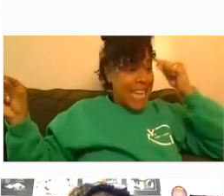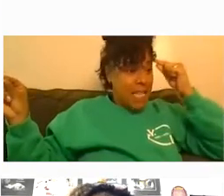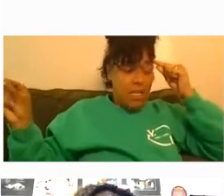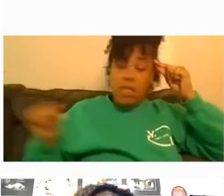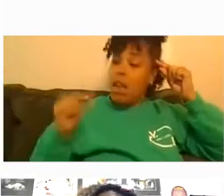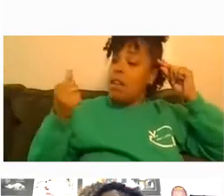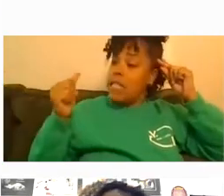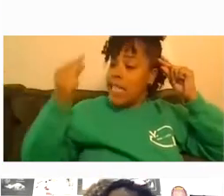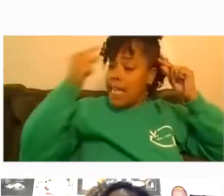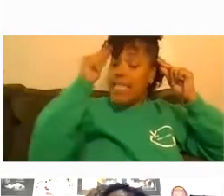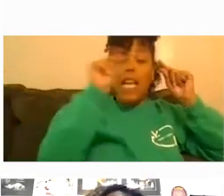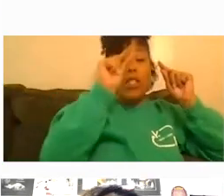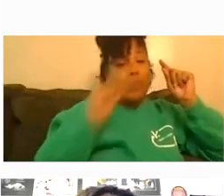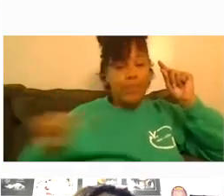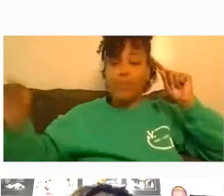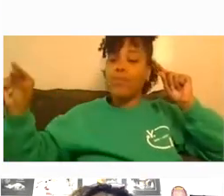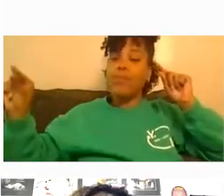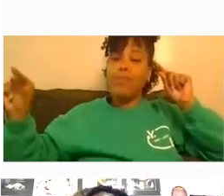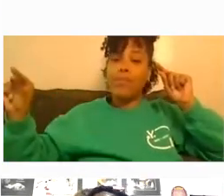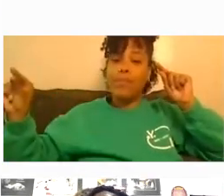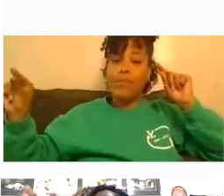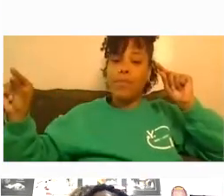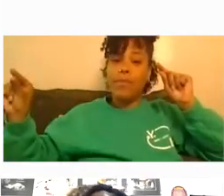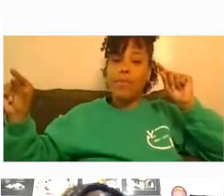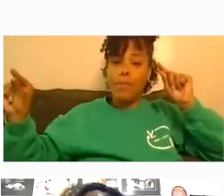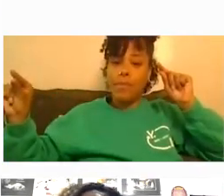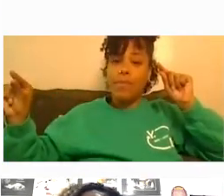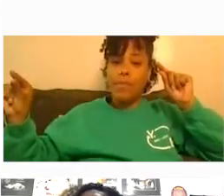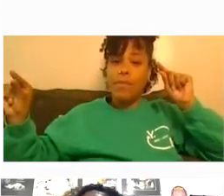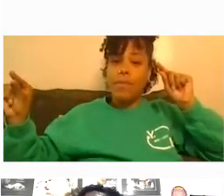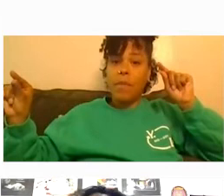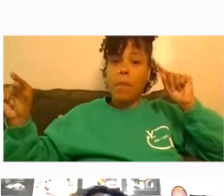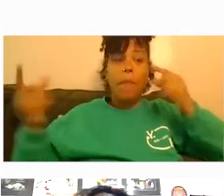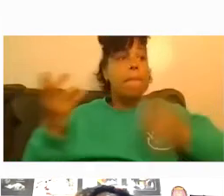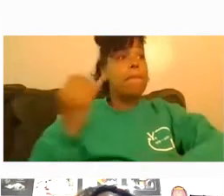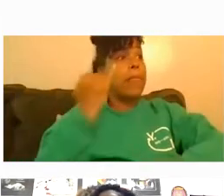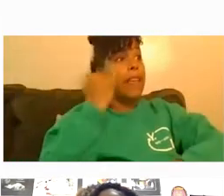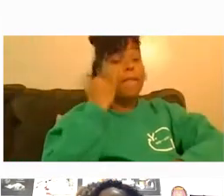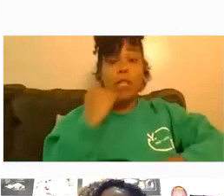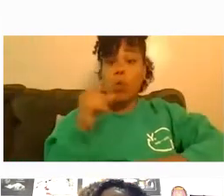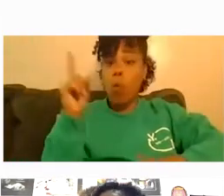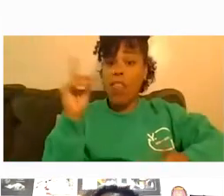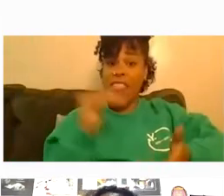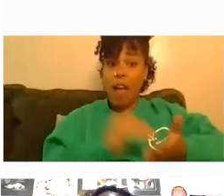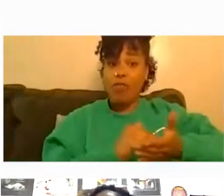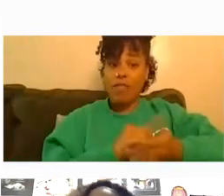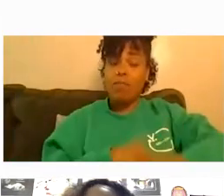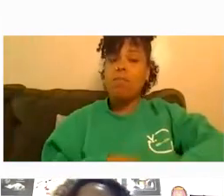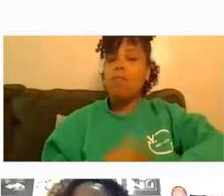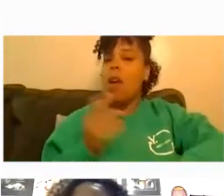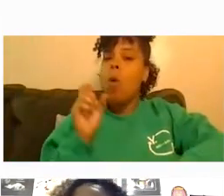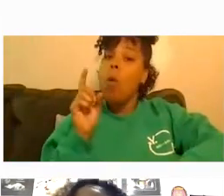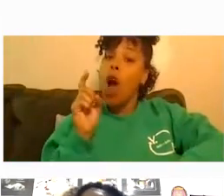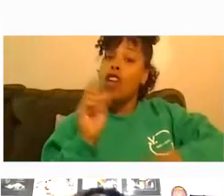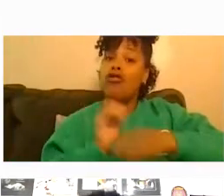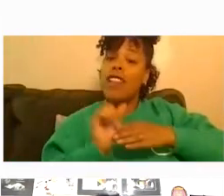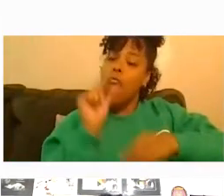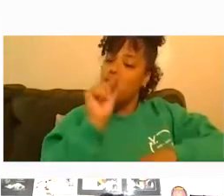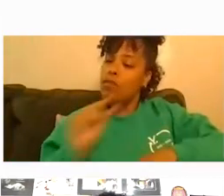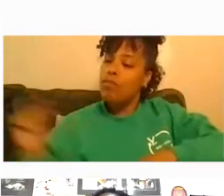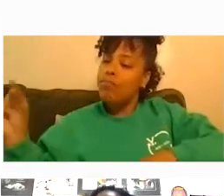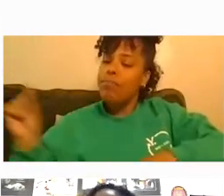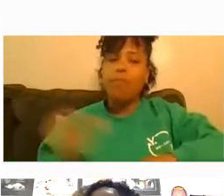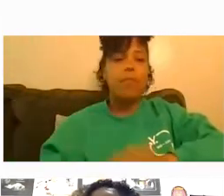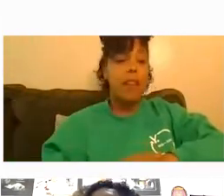cents. $1 is 10 cents. But if, let's say you have 1,000, that's 100. Let's say you have only 500 coming